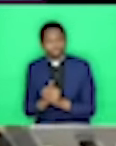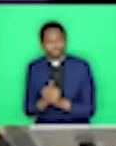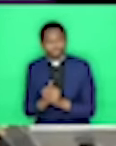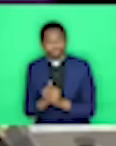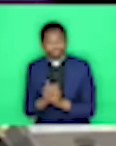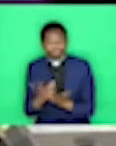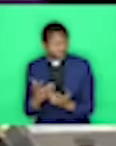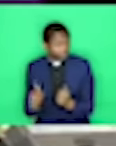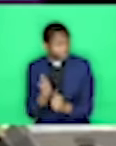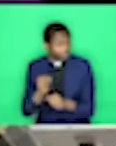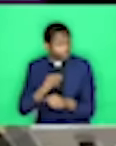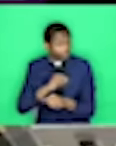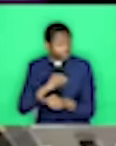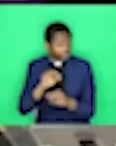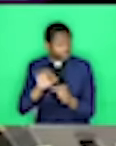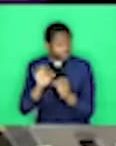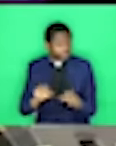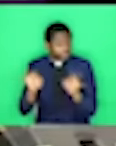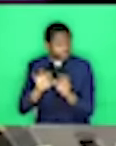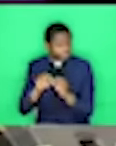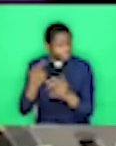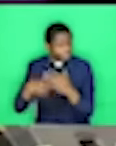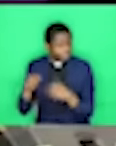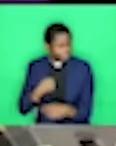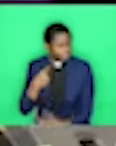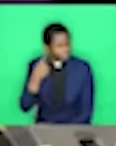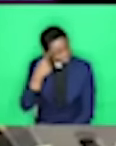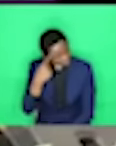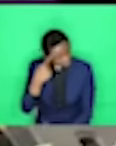the most important factor, I believe,